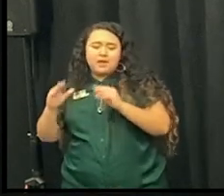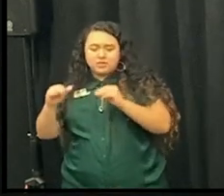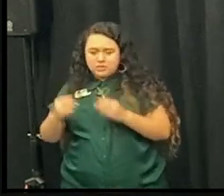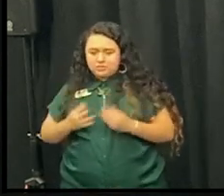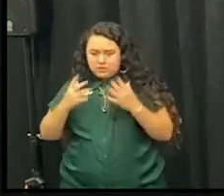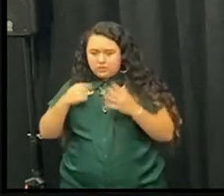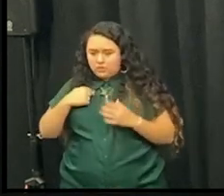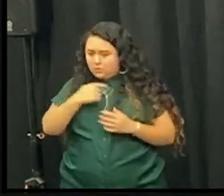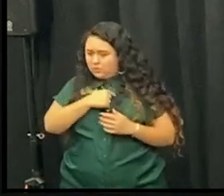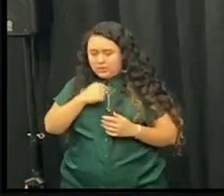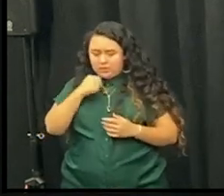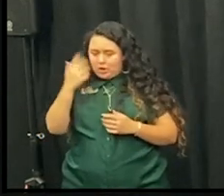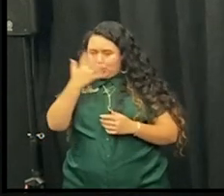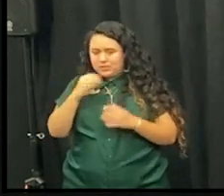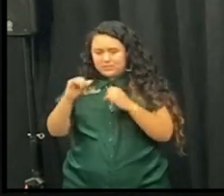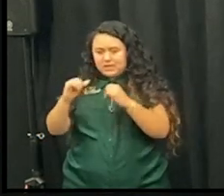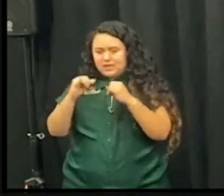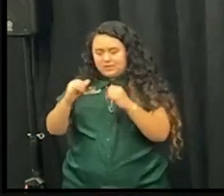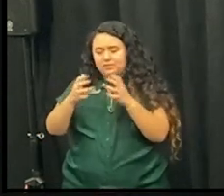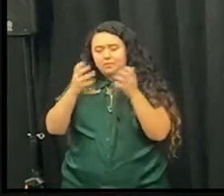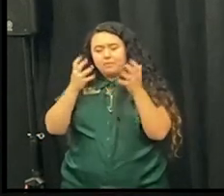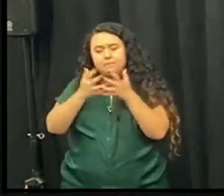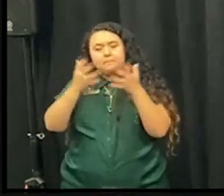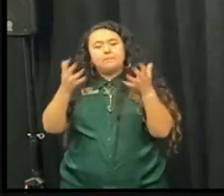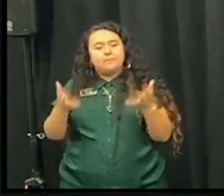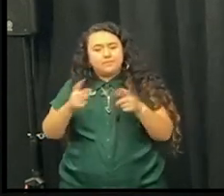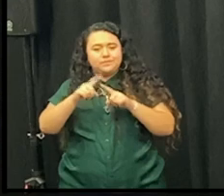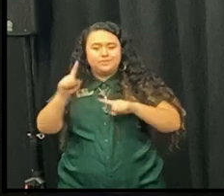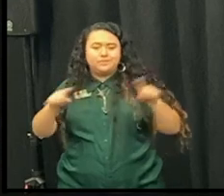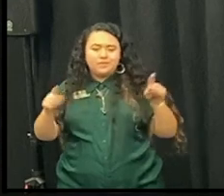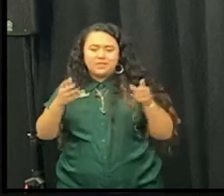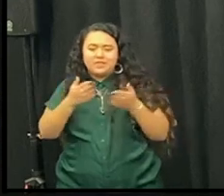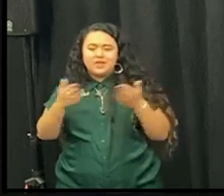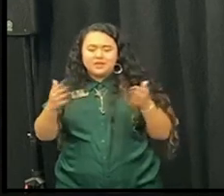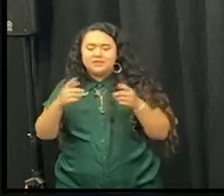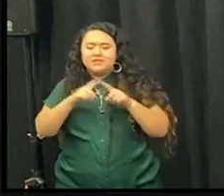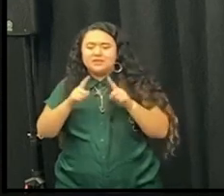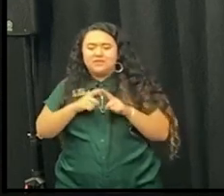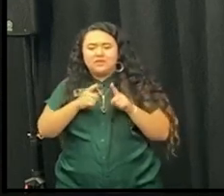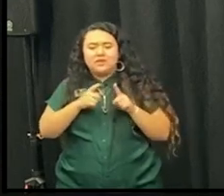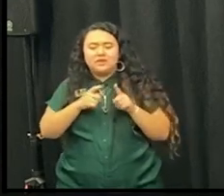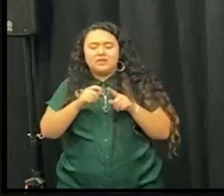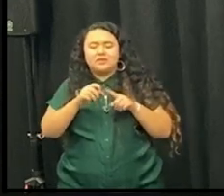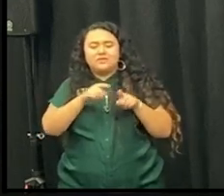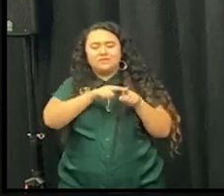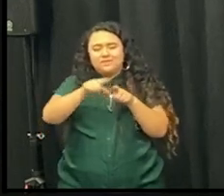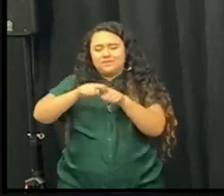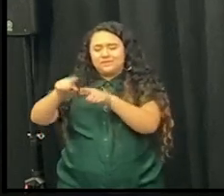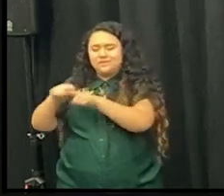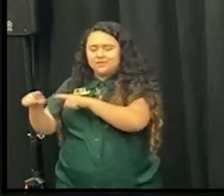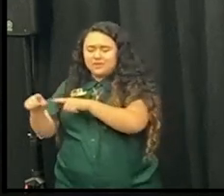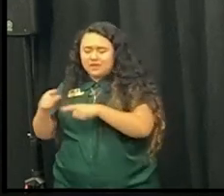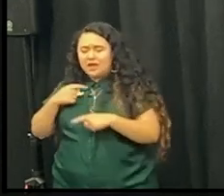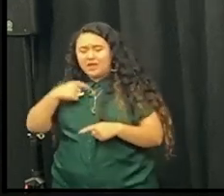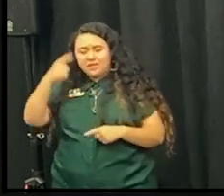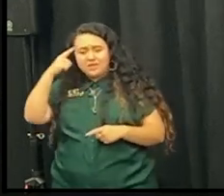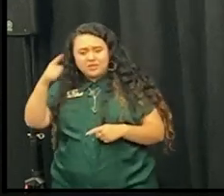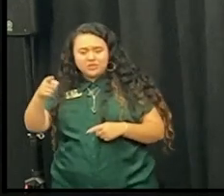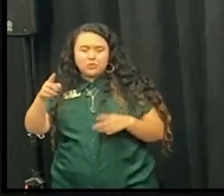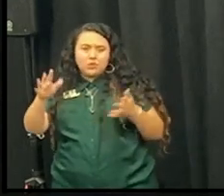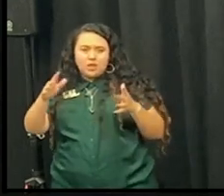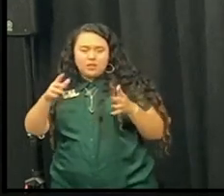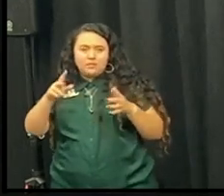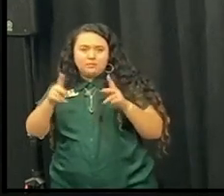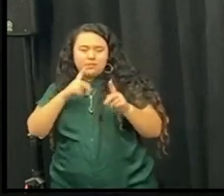look, we don't look the same, you know? A lot of different things, a lot of different disciples, and disciplines, I mean, and I think, well, she's kind of a disciple, but